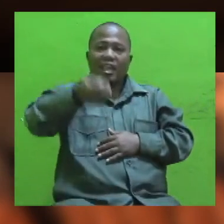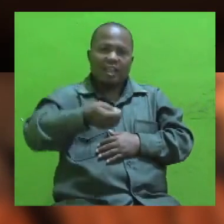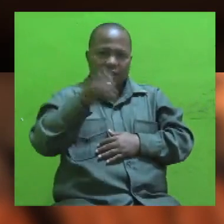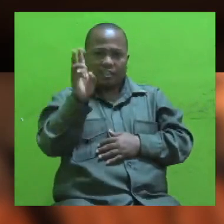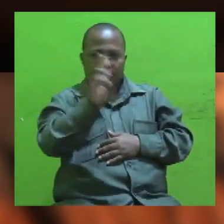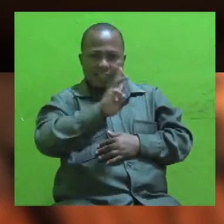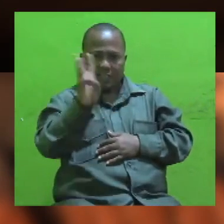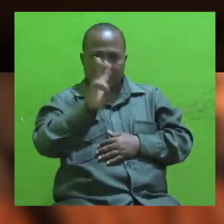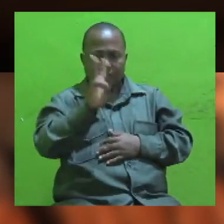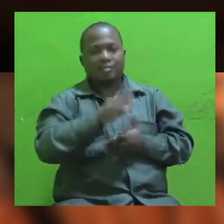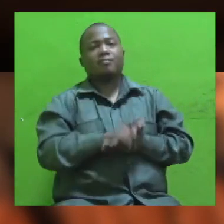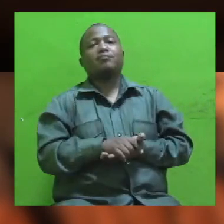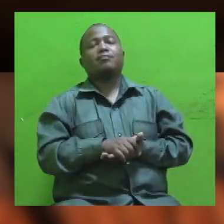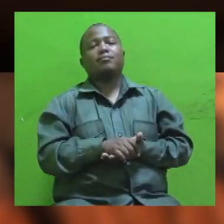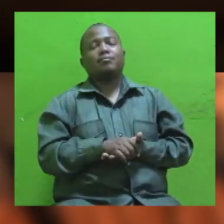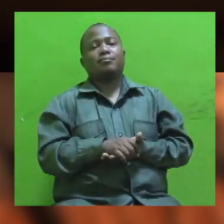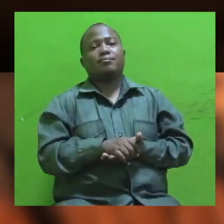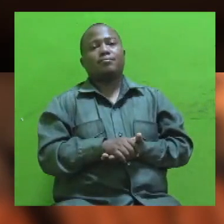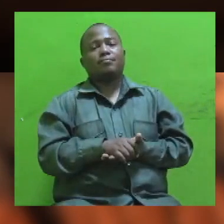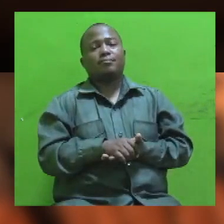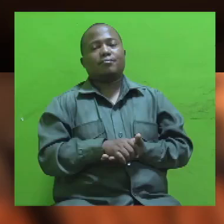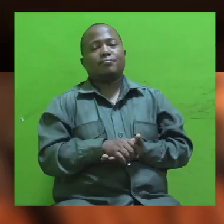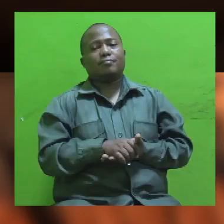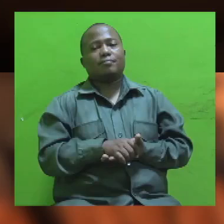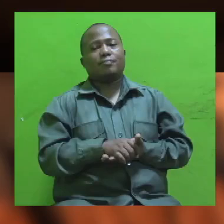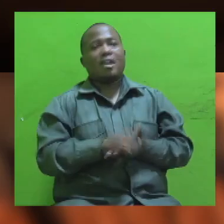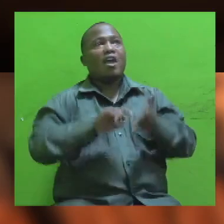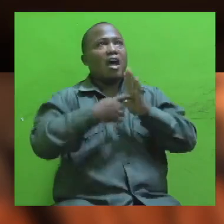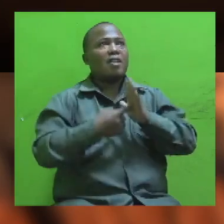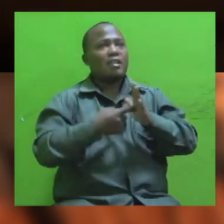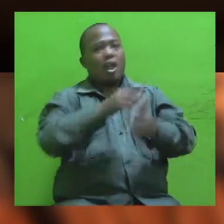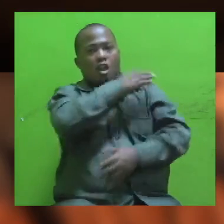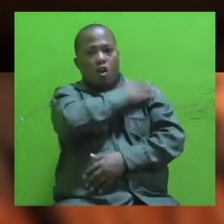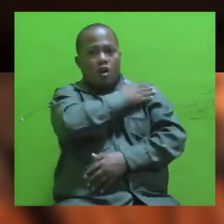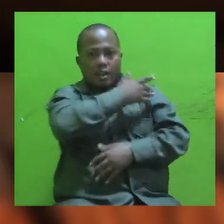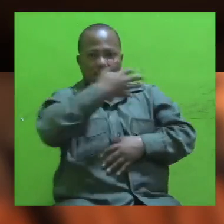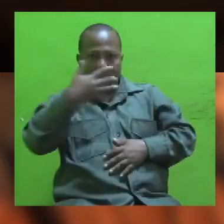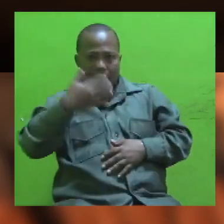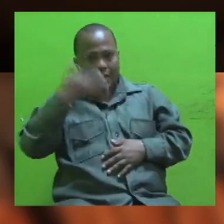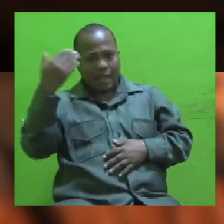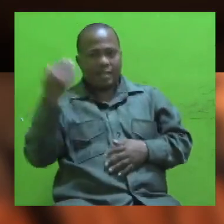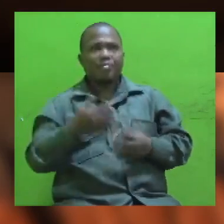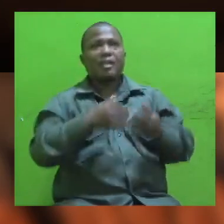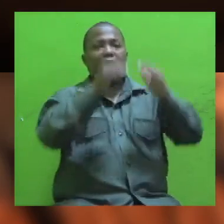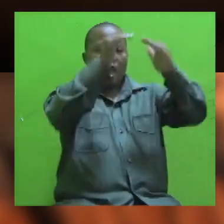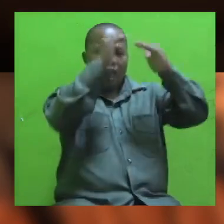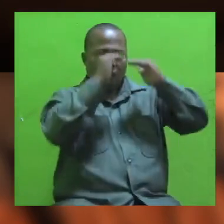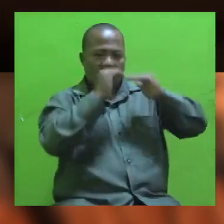coordinate any sort of plan, maybe water service or health, it's coordinated. The other one is